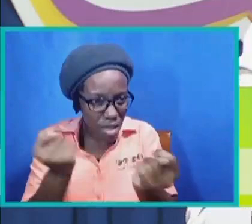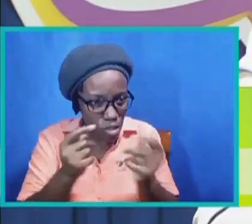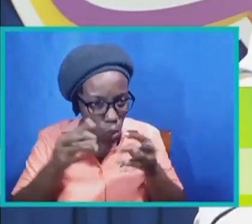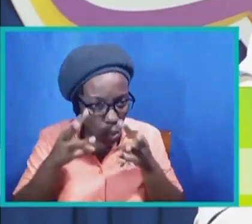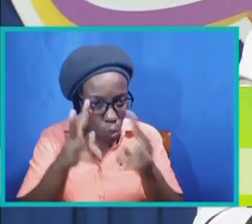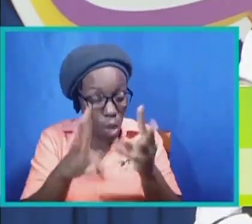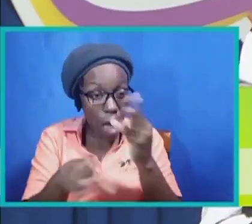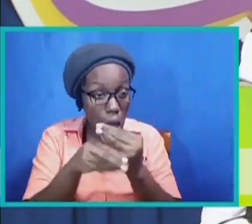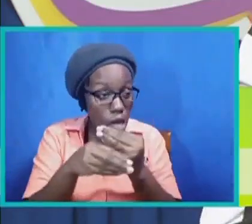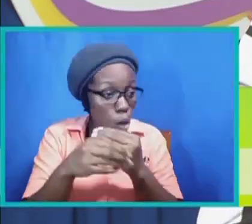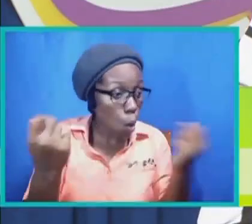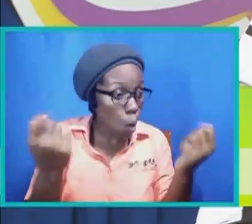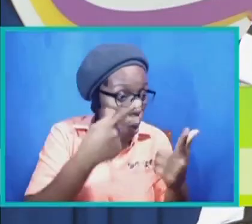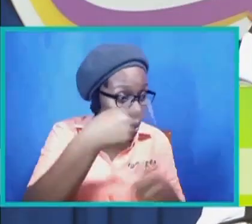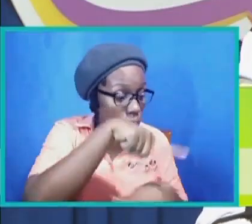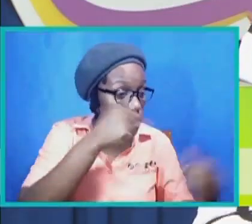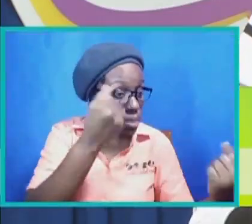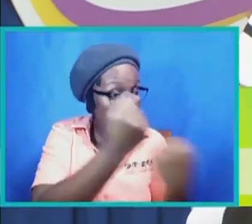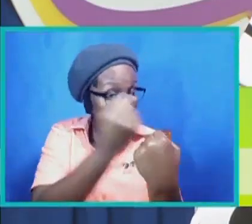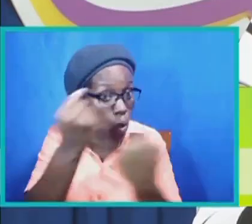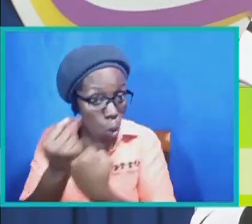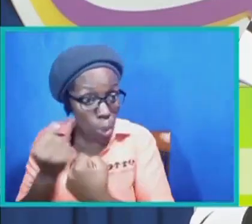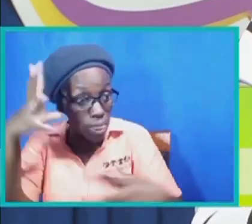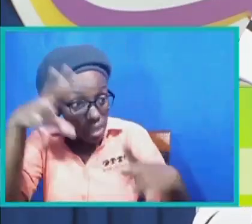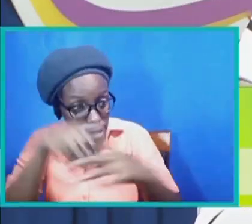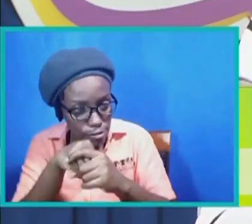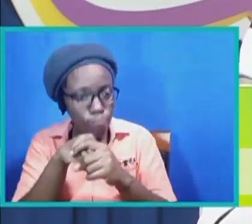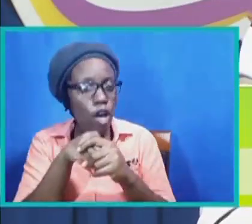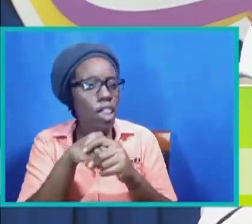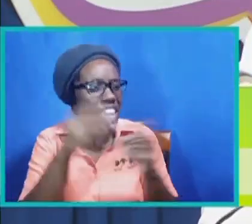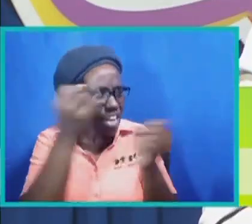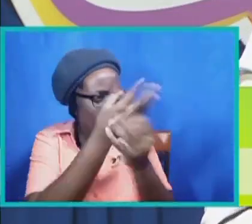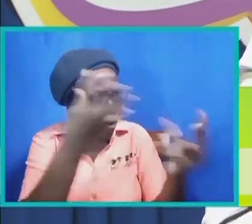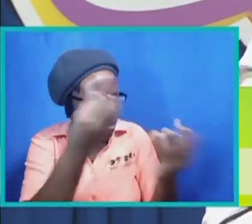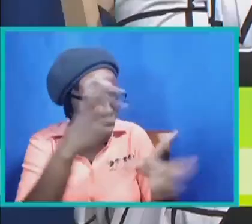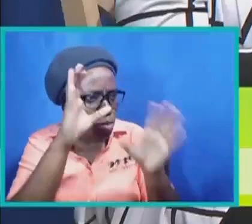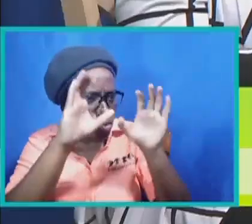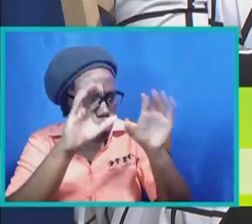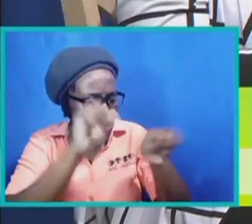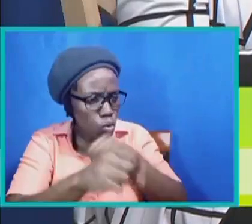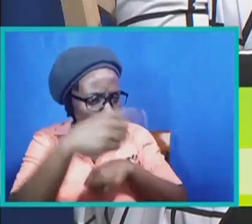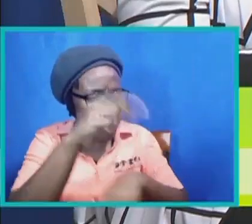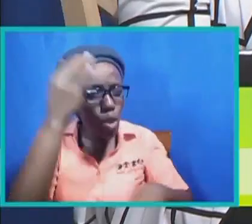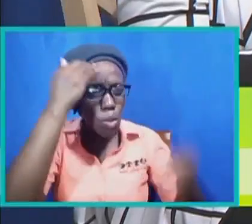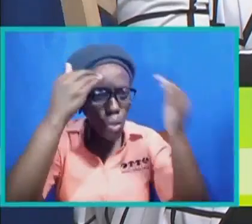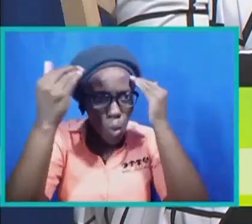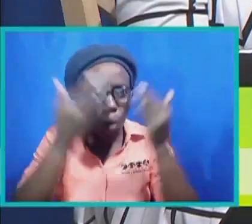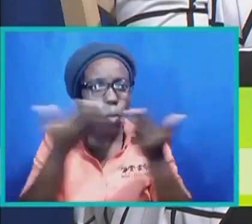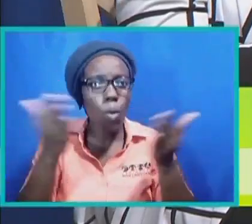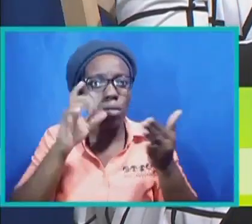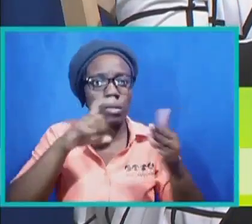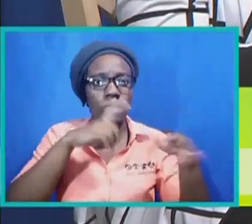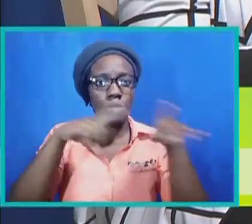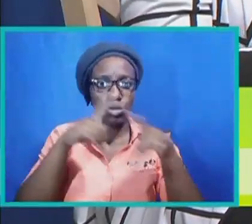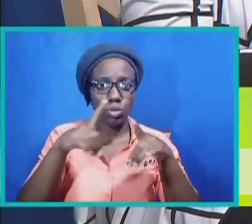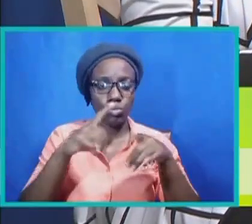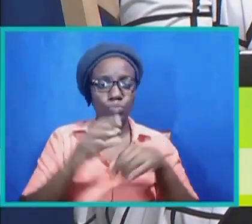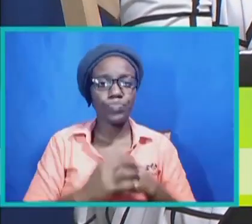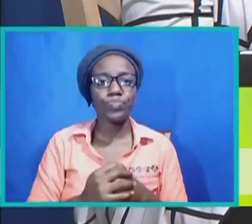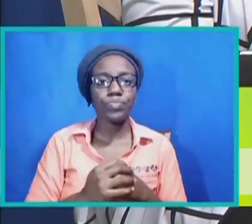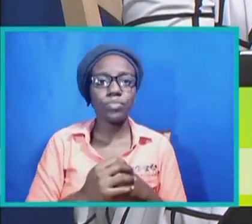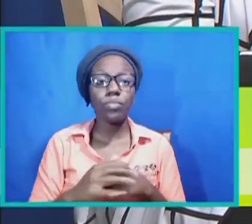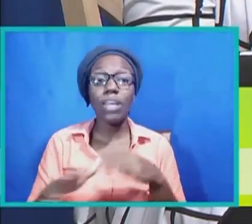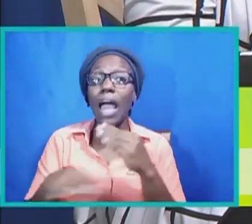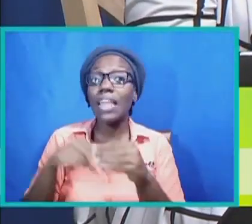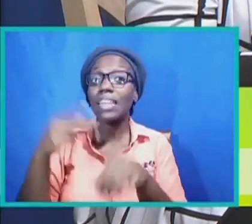groups with the knowledge and skills to do the right things. But from my view, the principal has to also be